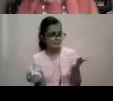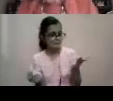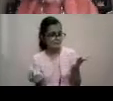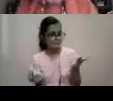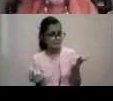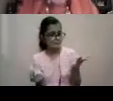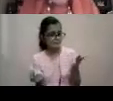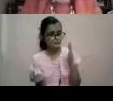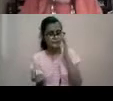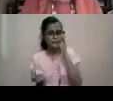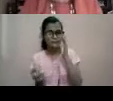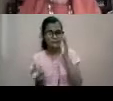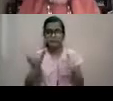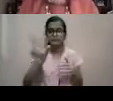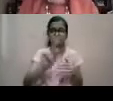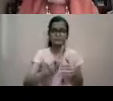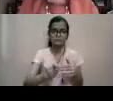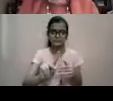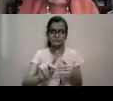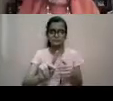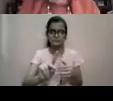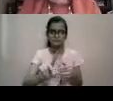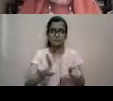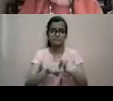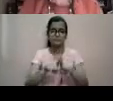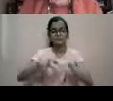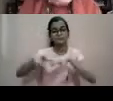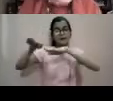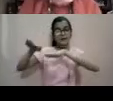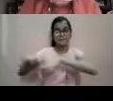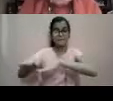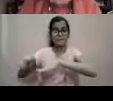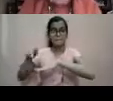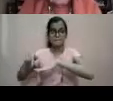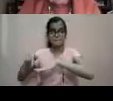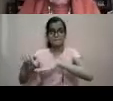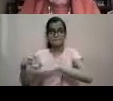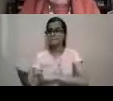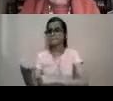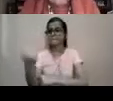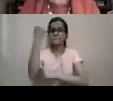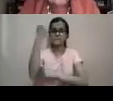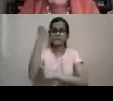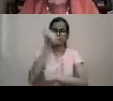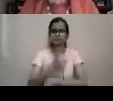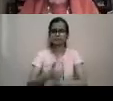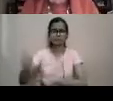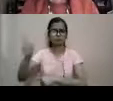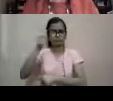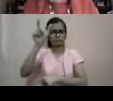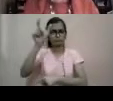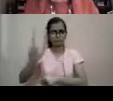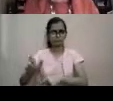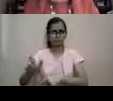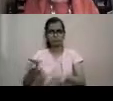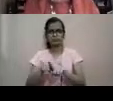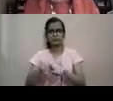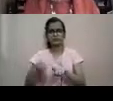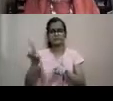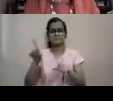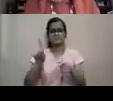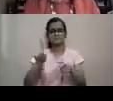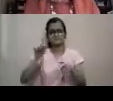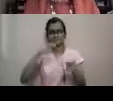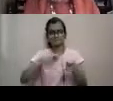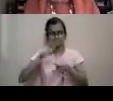So again, the dependency makes us powerless in the face of something we really value.